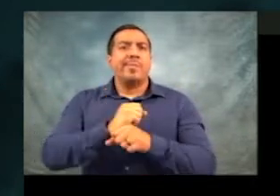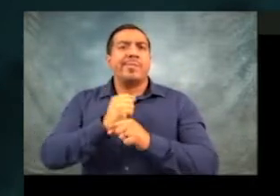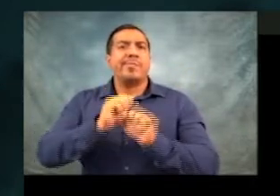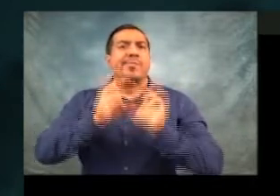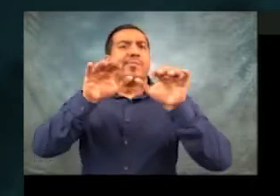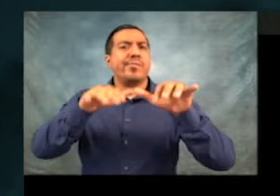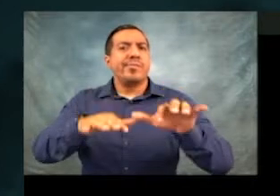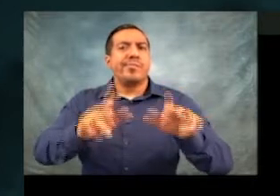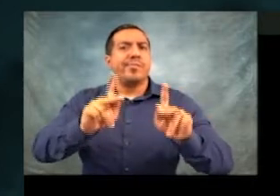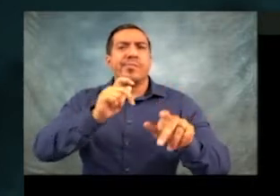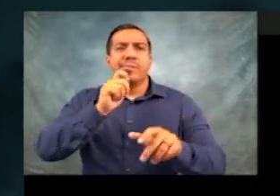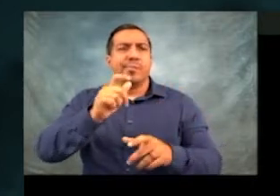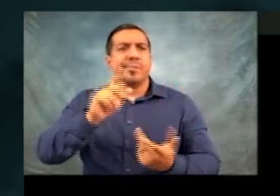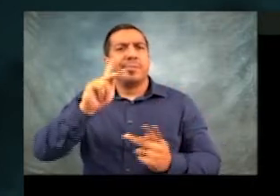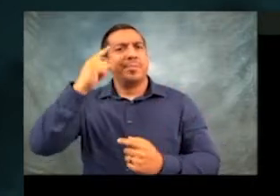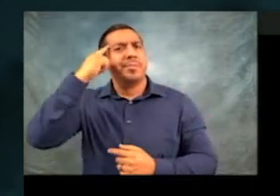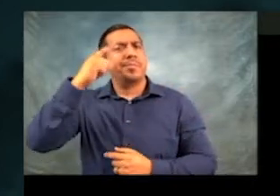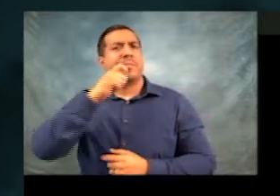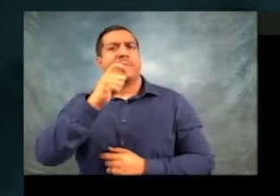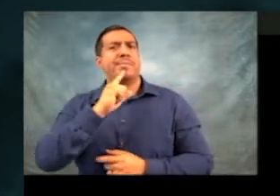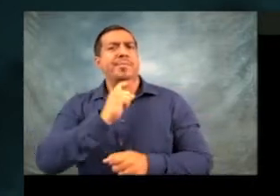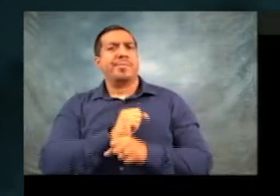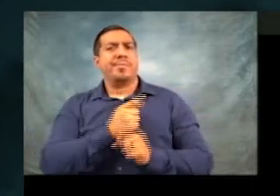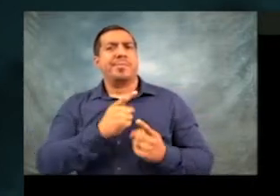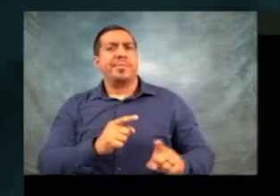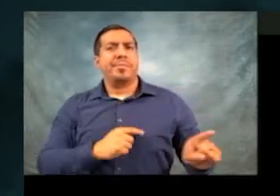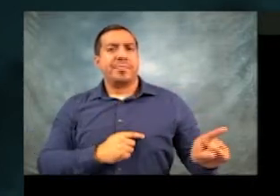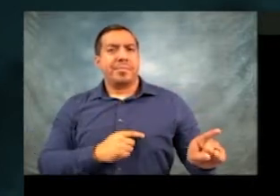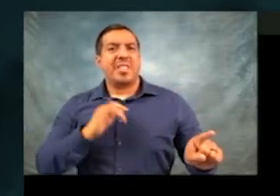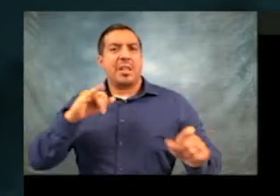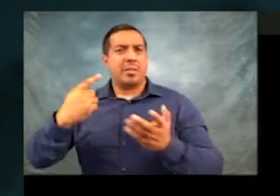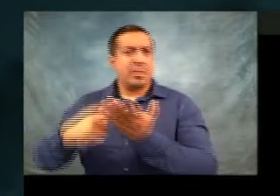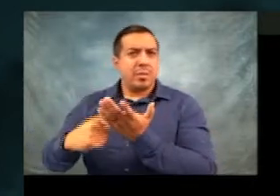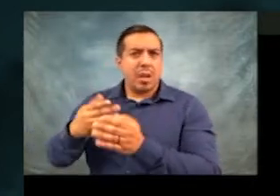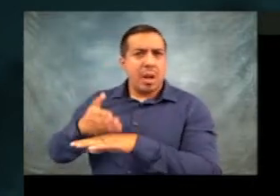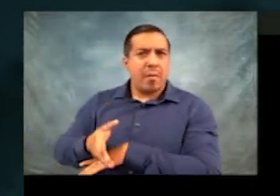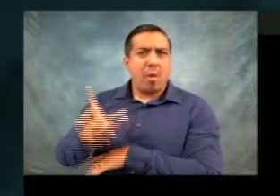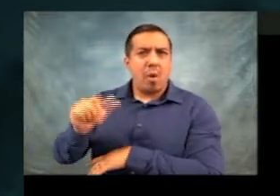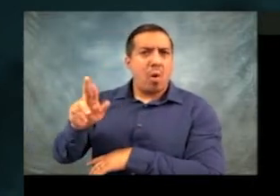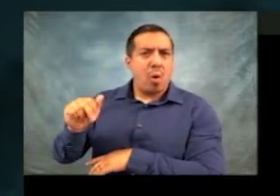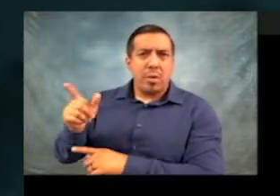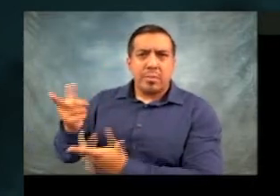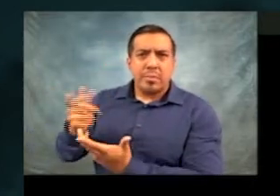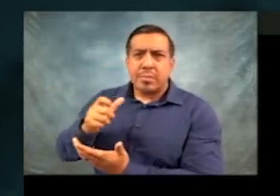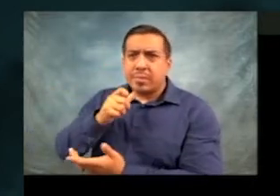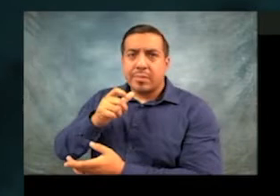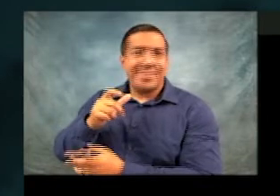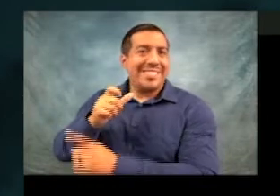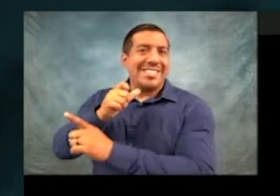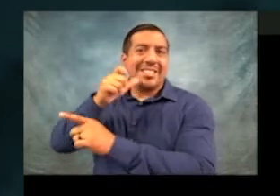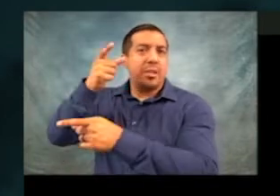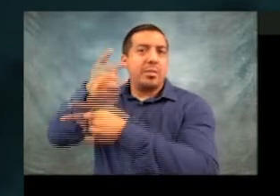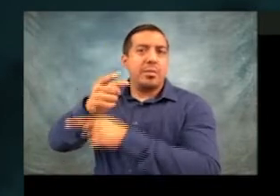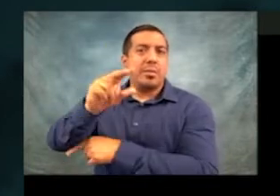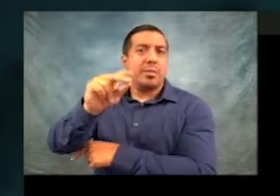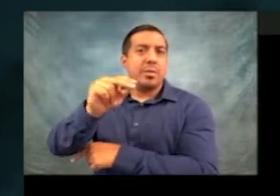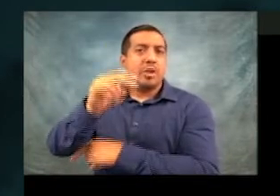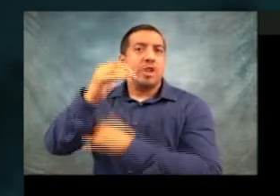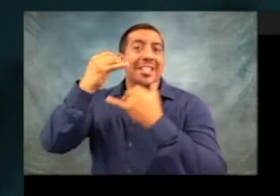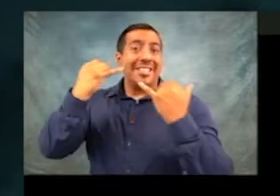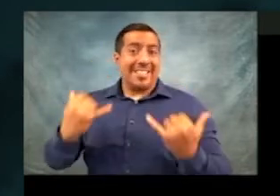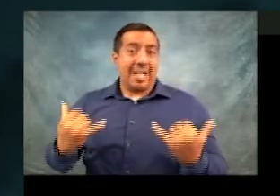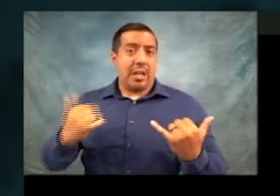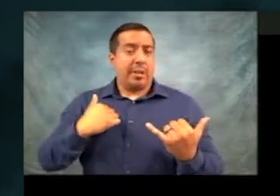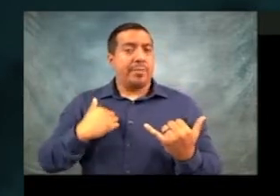And that led to a lot of discussion in the days after Laura that was just not accurate. And so I'm here to help